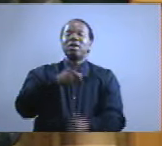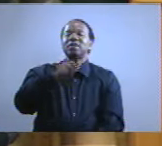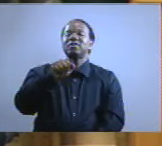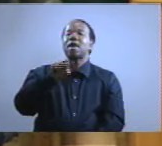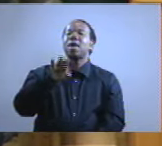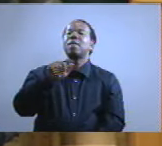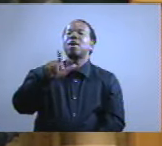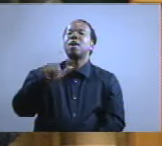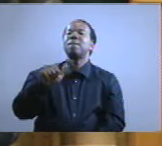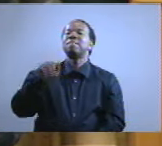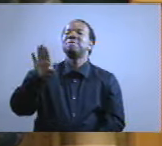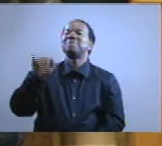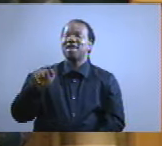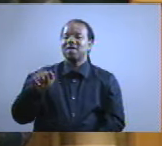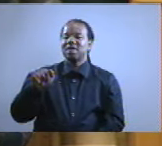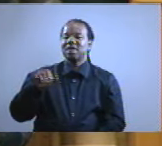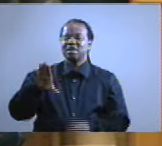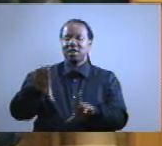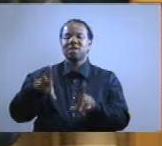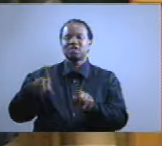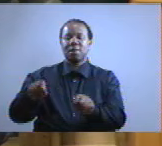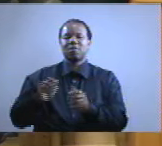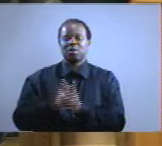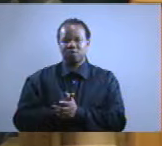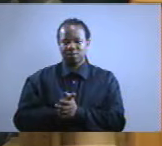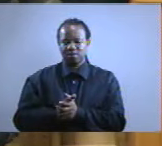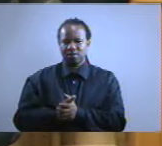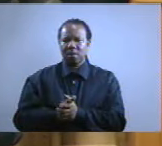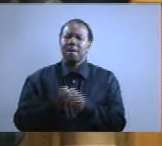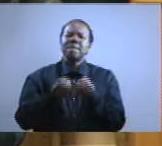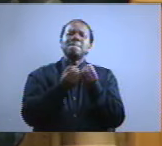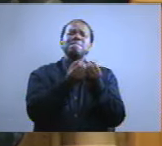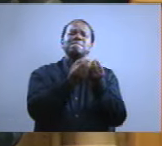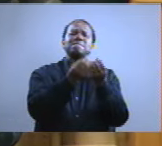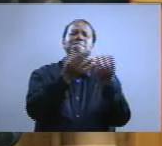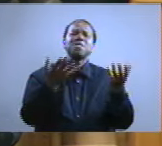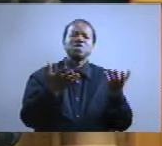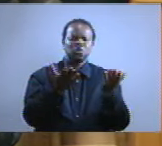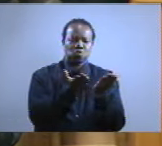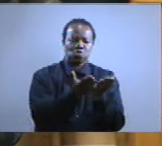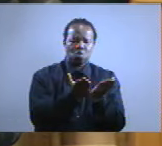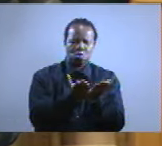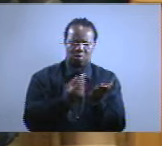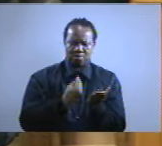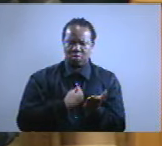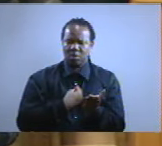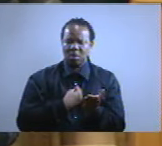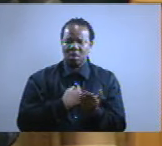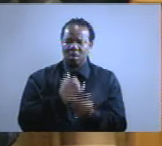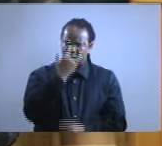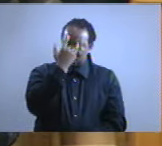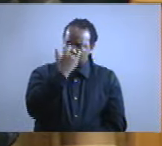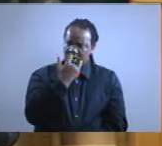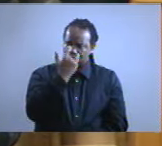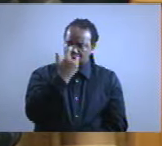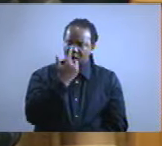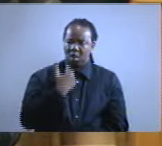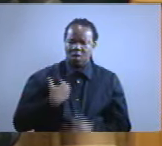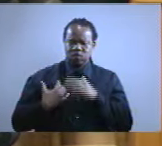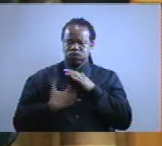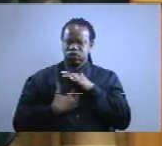Town. Inmates and private school pupils shed tears in an emotional ceremony to honor South